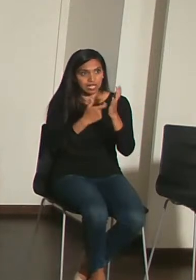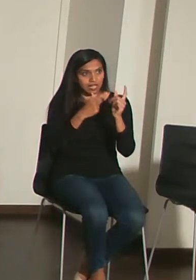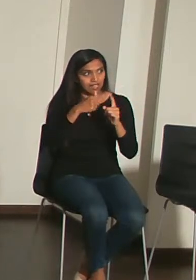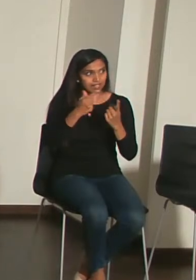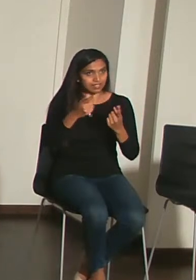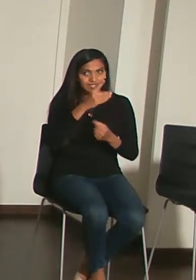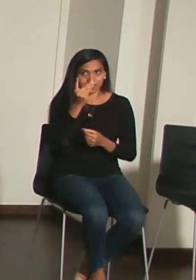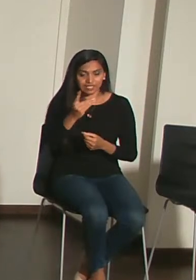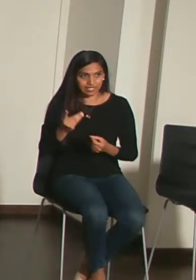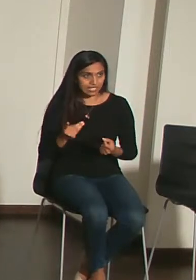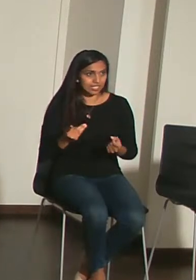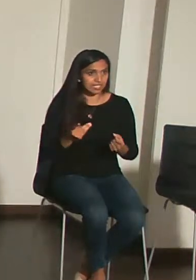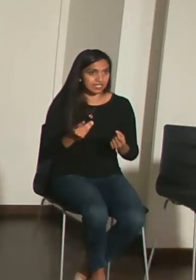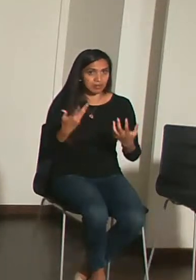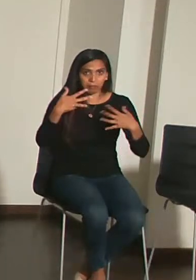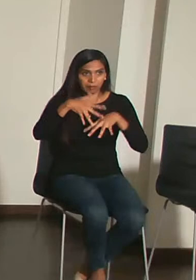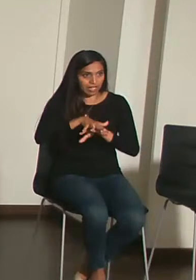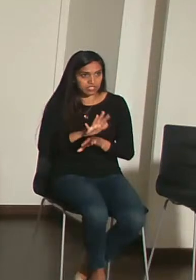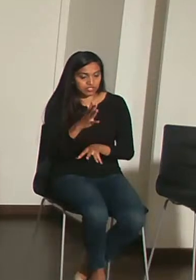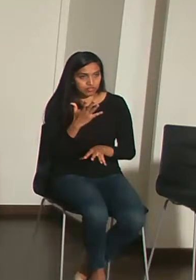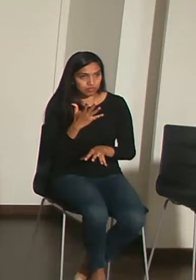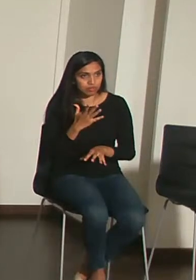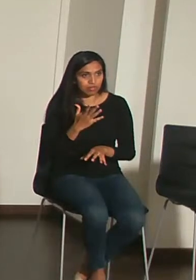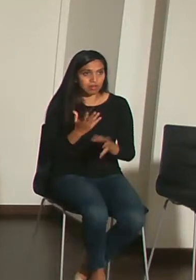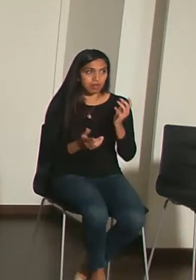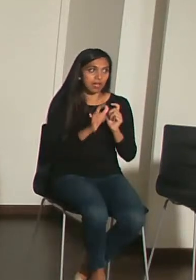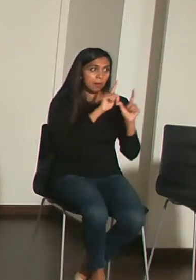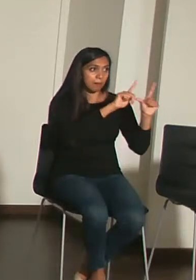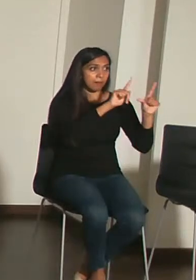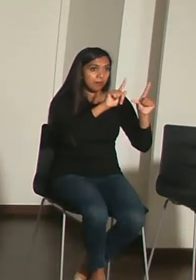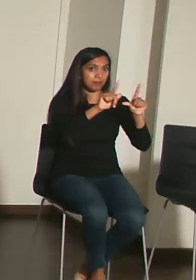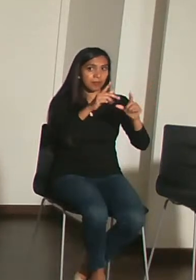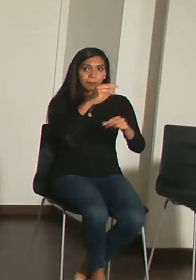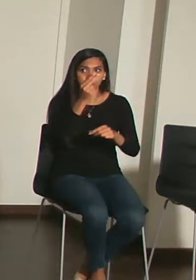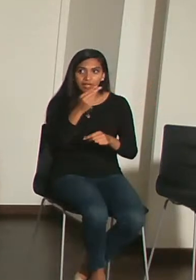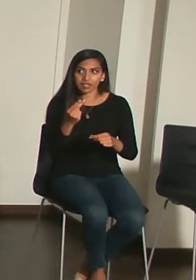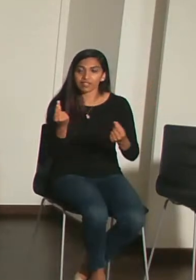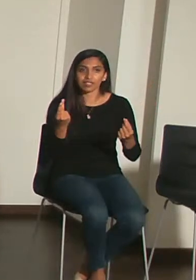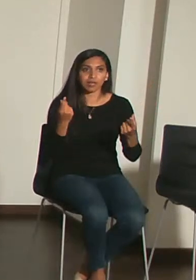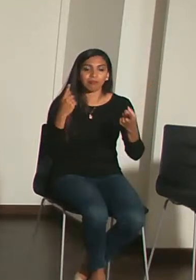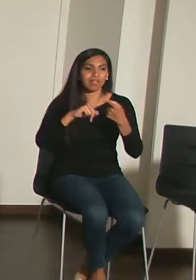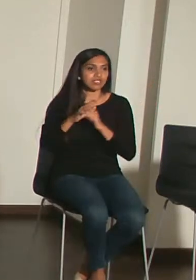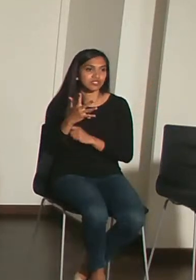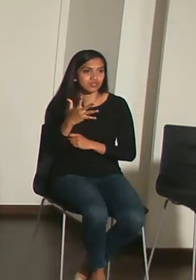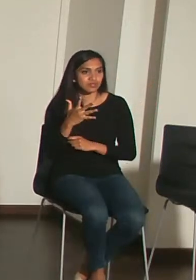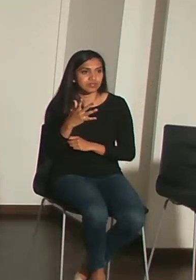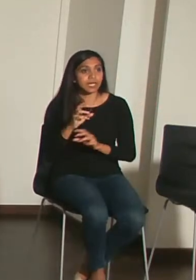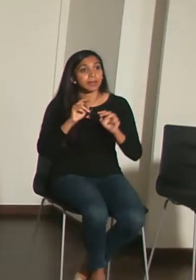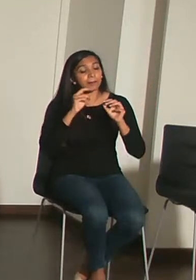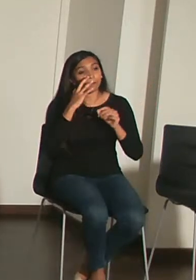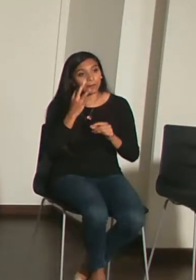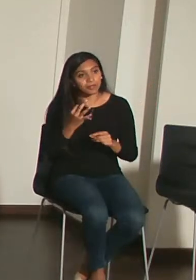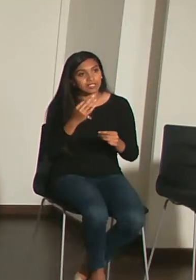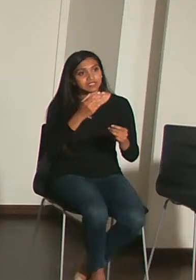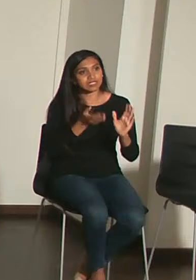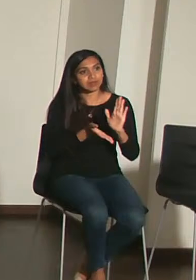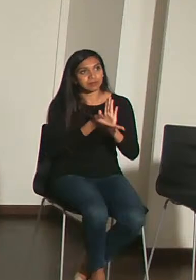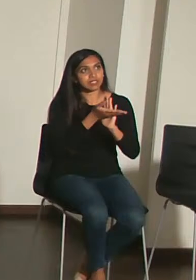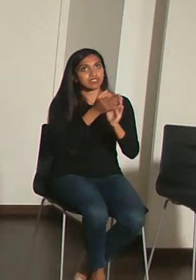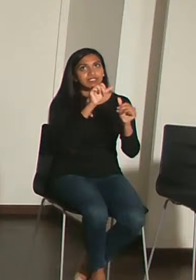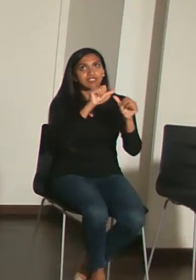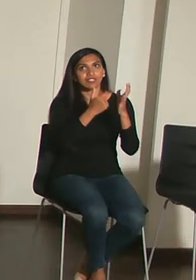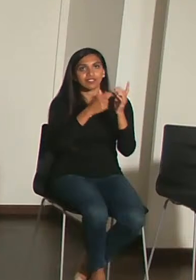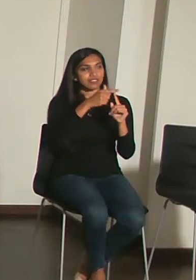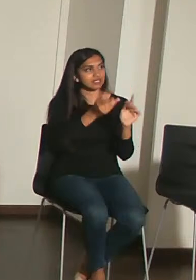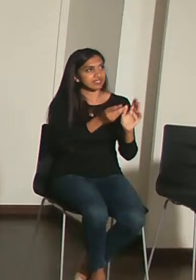injustice to the work. It has to be just fully designed and safe. And lots of new practices, social design collaborators, they're doing a